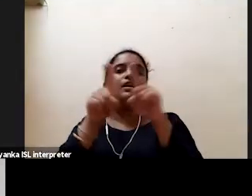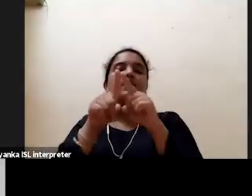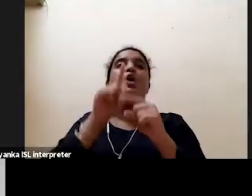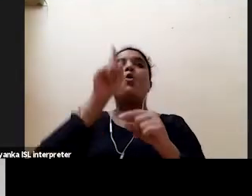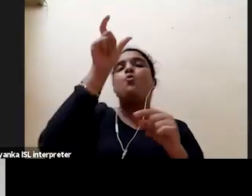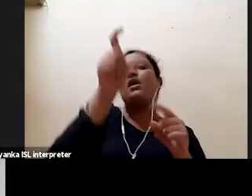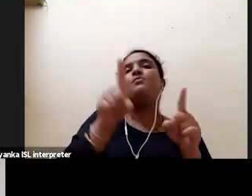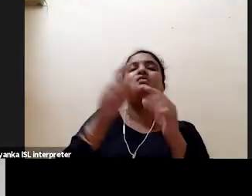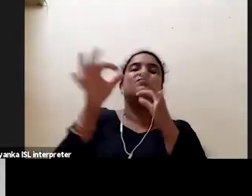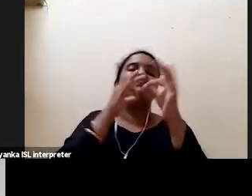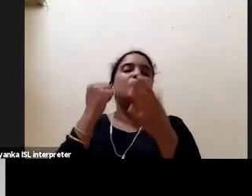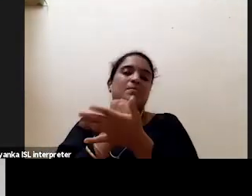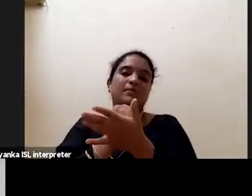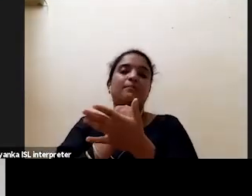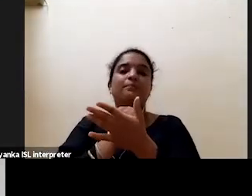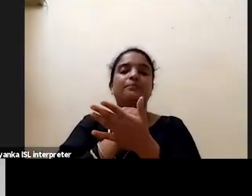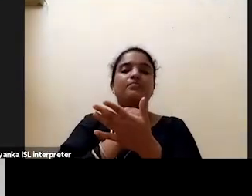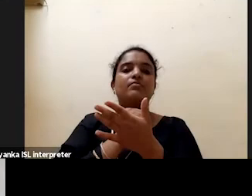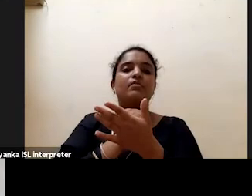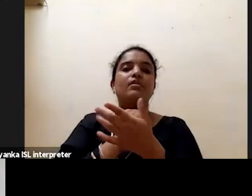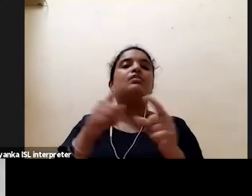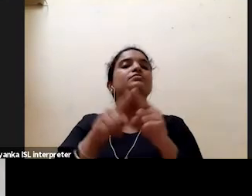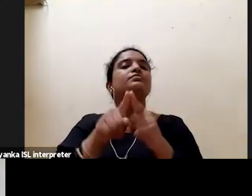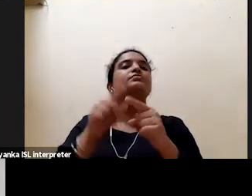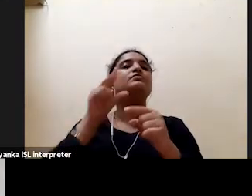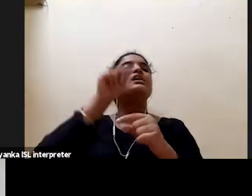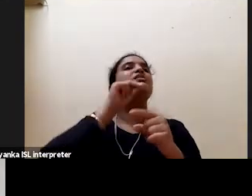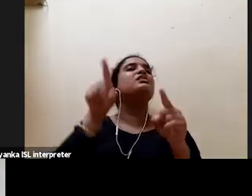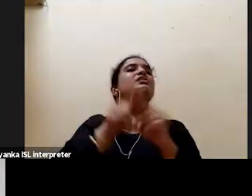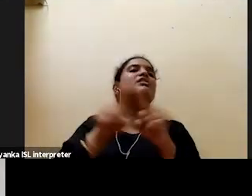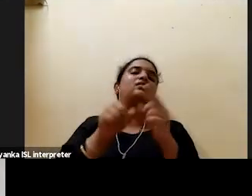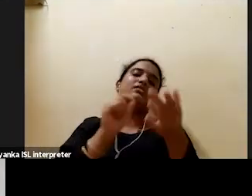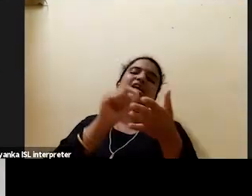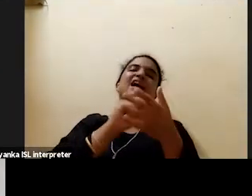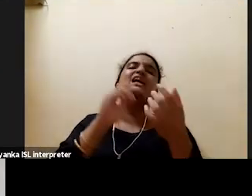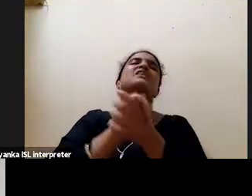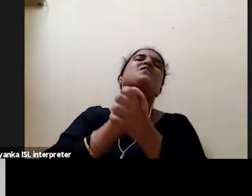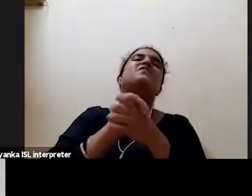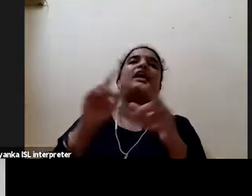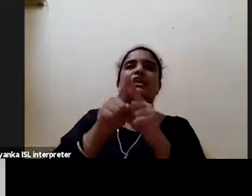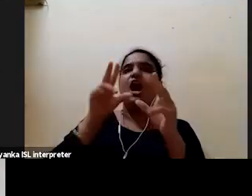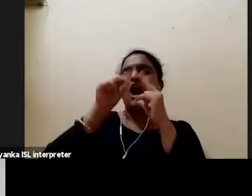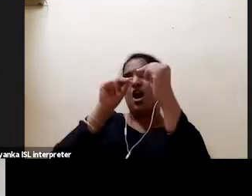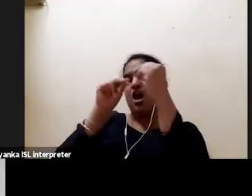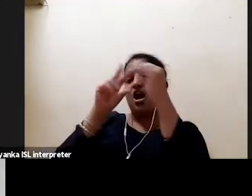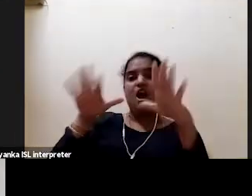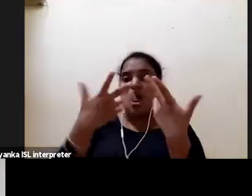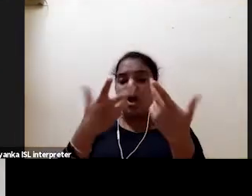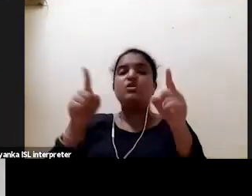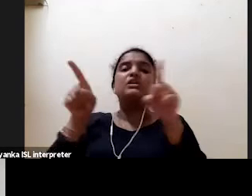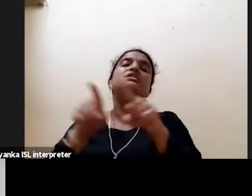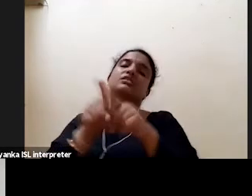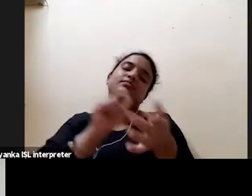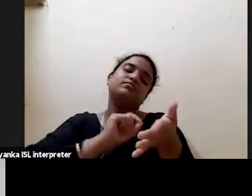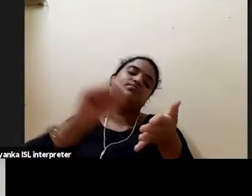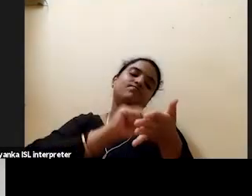one person, and write in your speaking voice as though you're speaking to a friend. You can just visualize this model reader, who could be one of